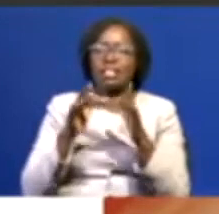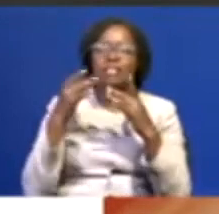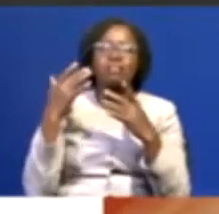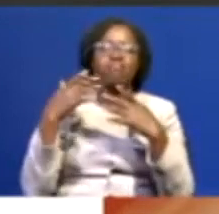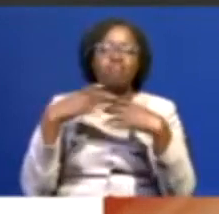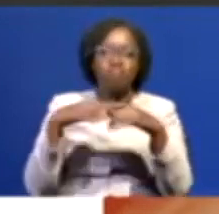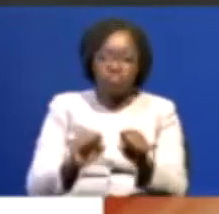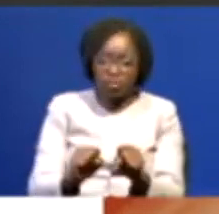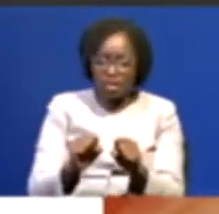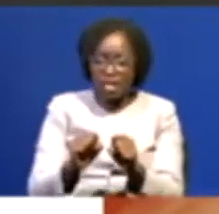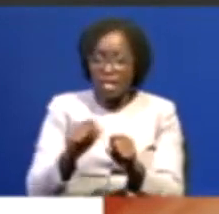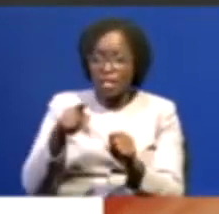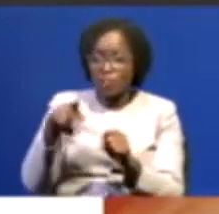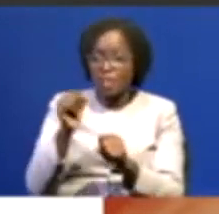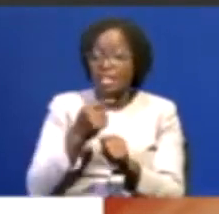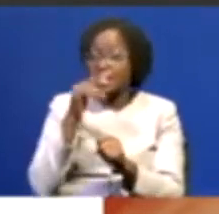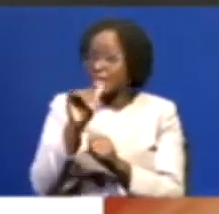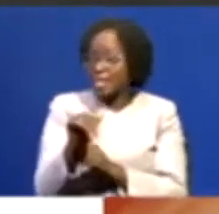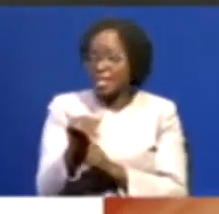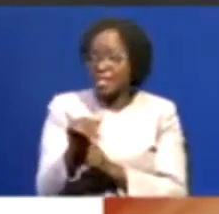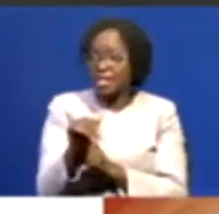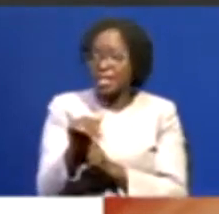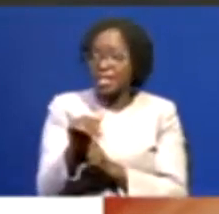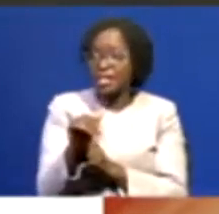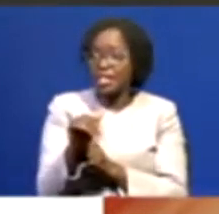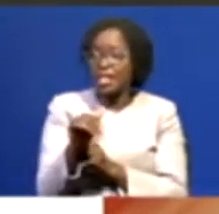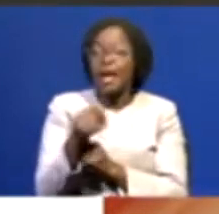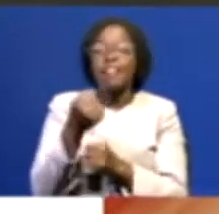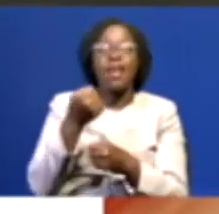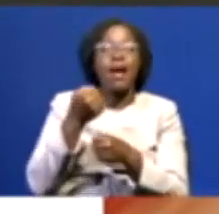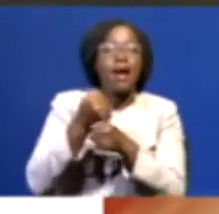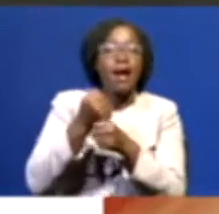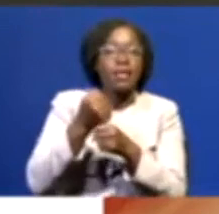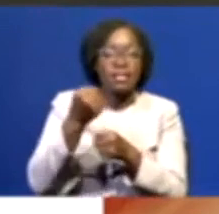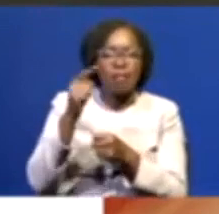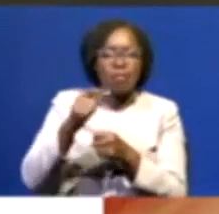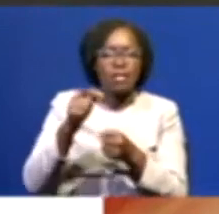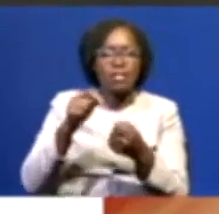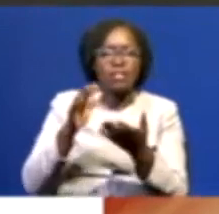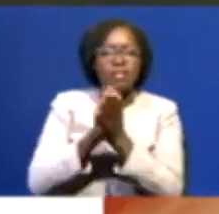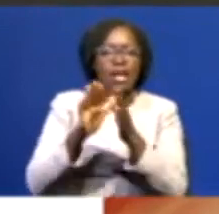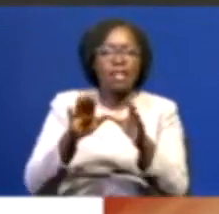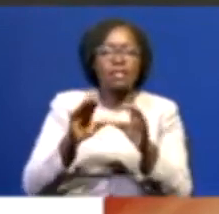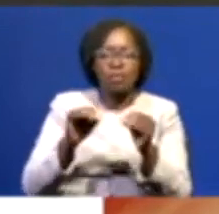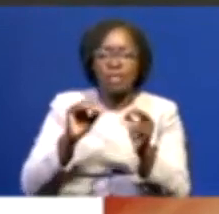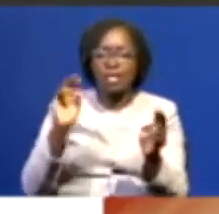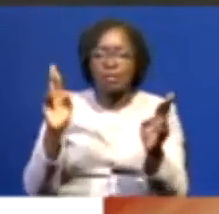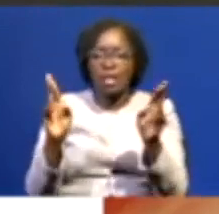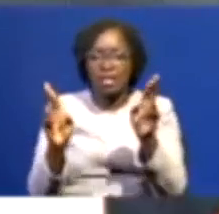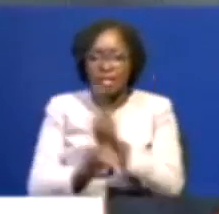Interior Dr. Raymond Omolo revealed that the said act has to conform to the emerging threats in the digital